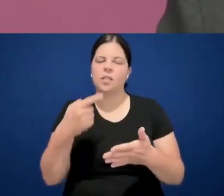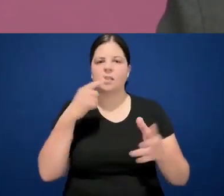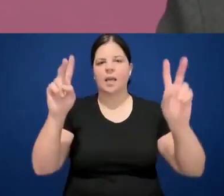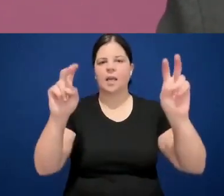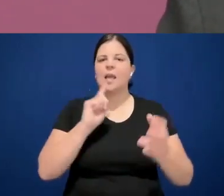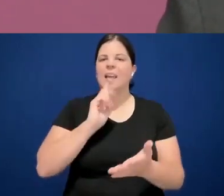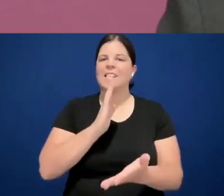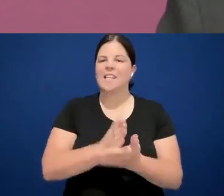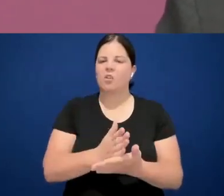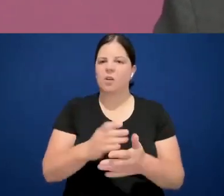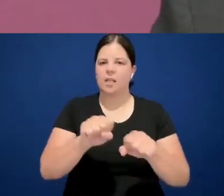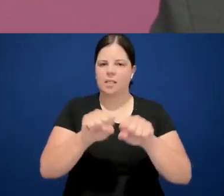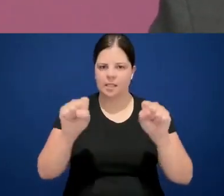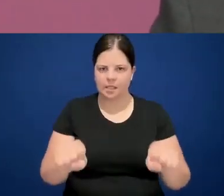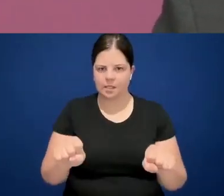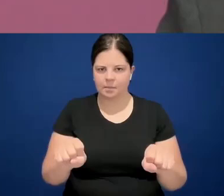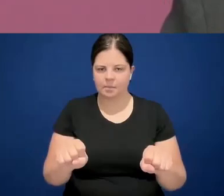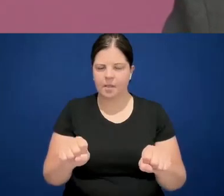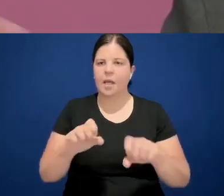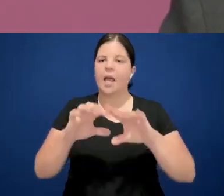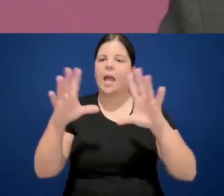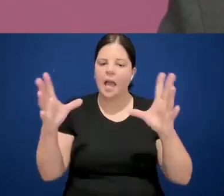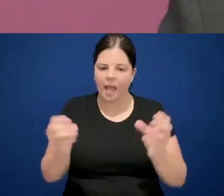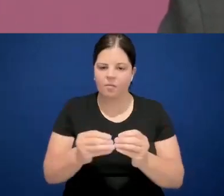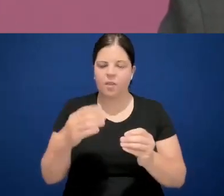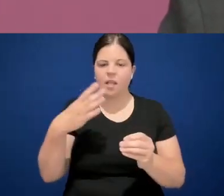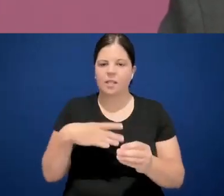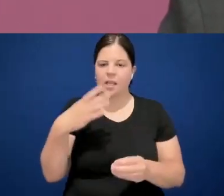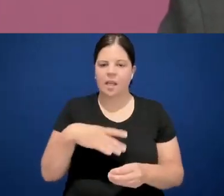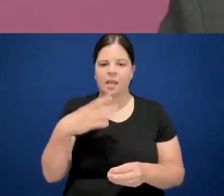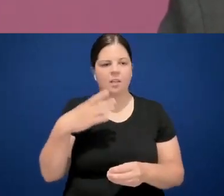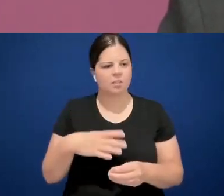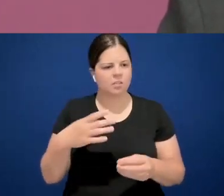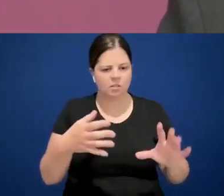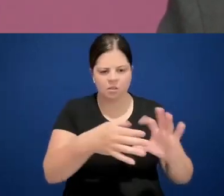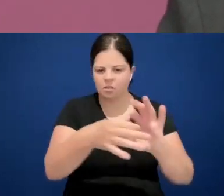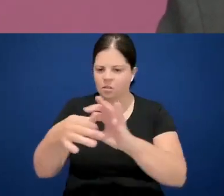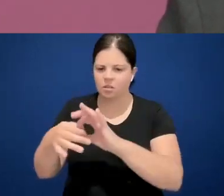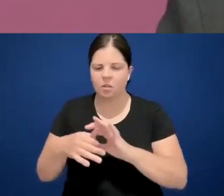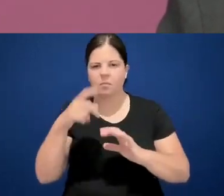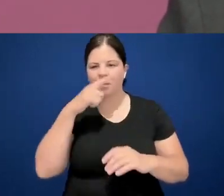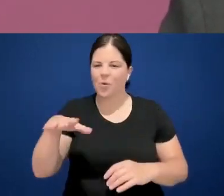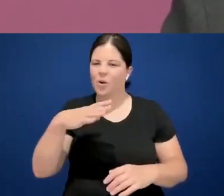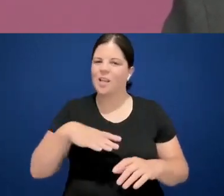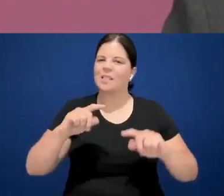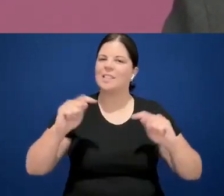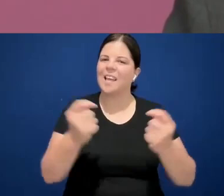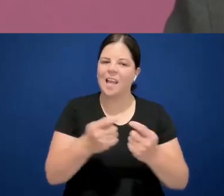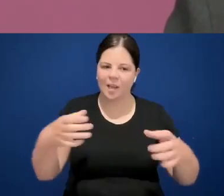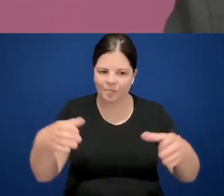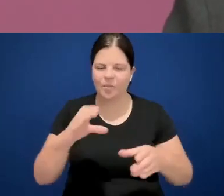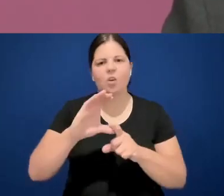system, everything has to be operating in concert. Everybody has to be working in the same direction. So culture is